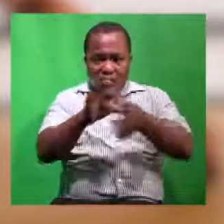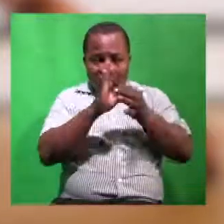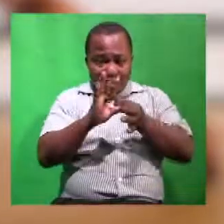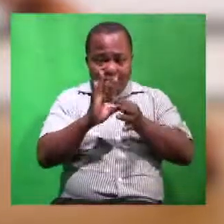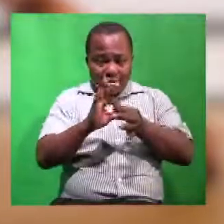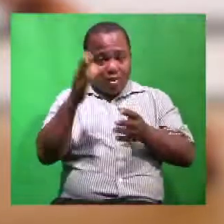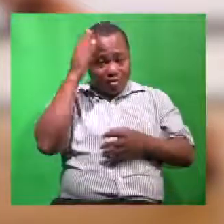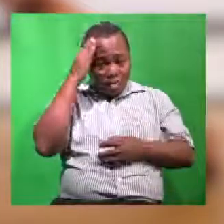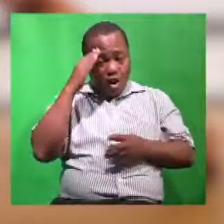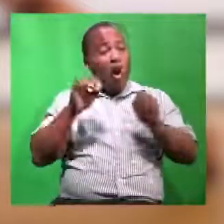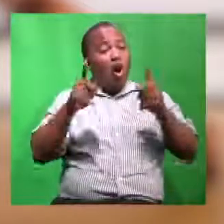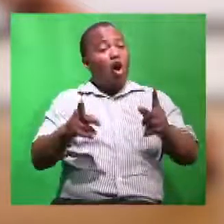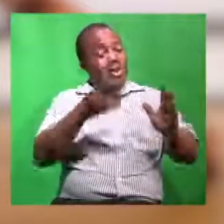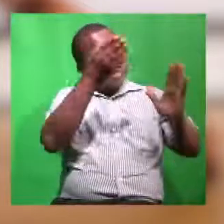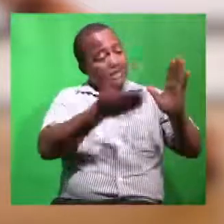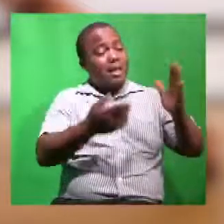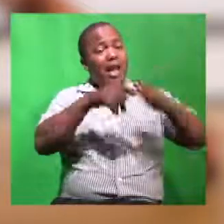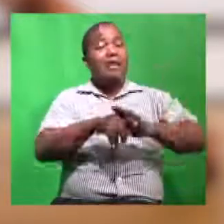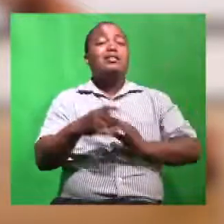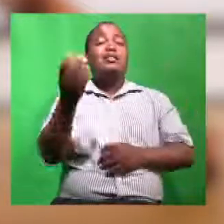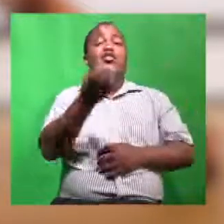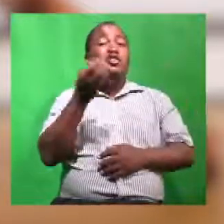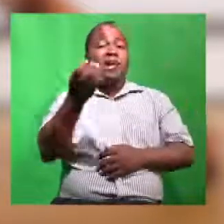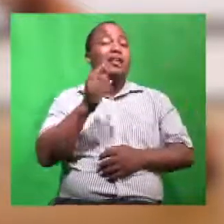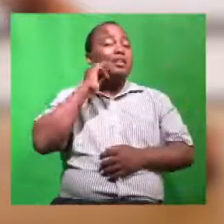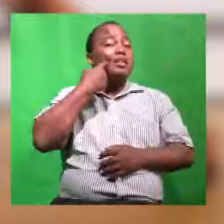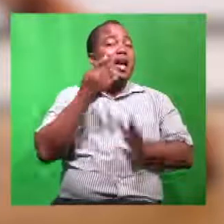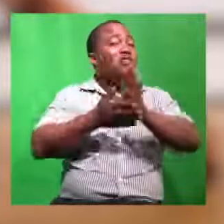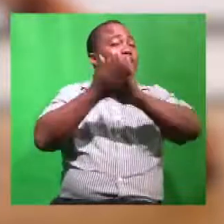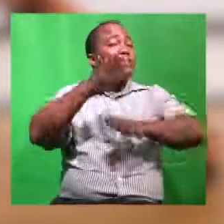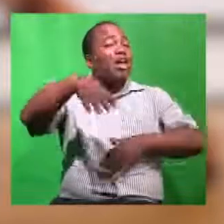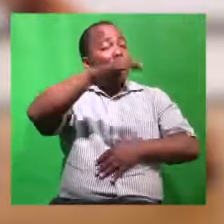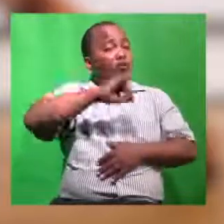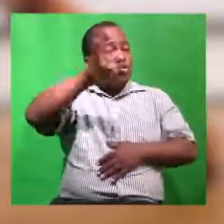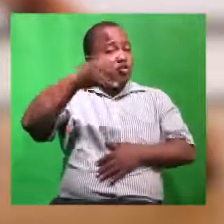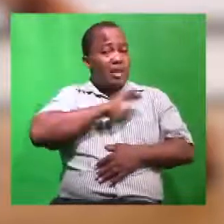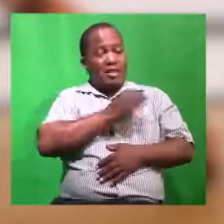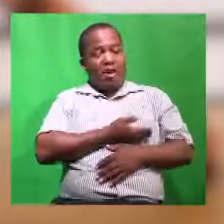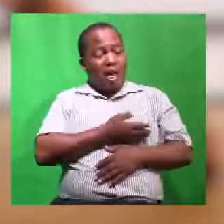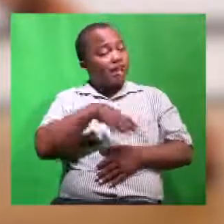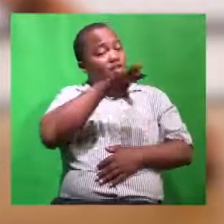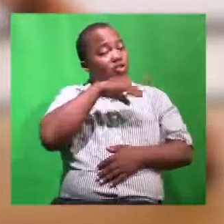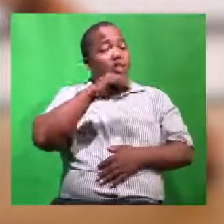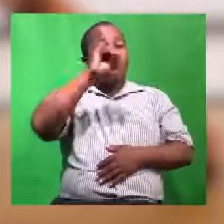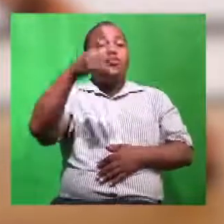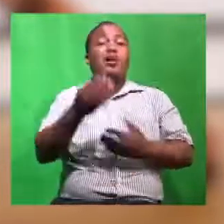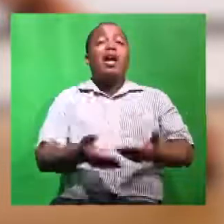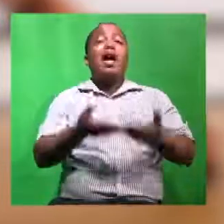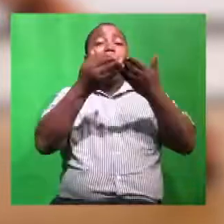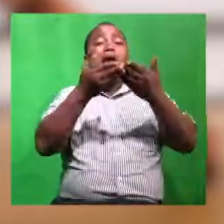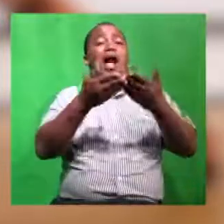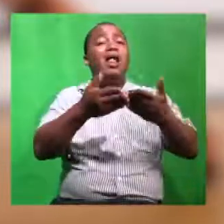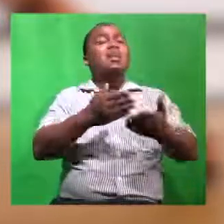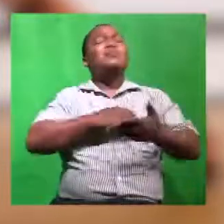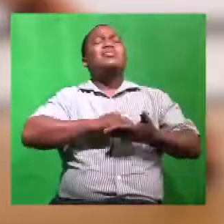social organization. So here in our societies, they try to establish those social organizations. Those organizations help a lot